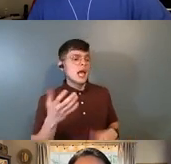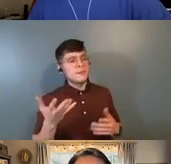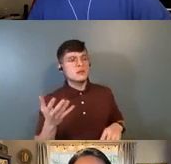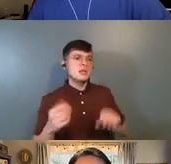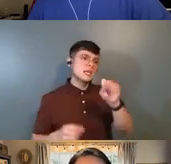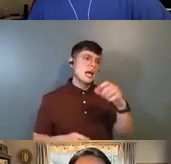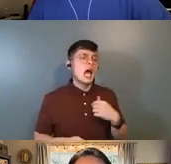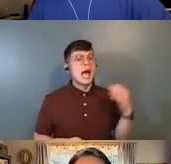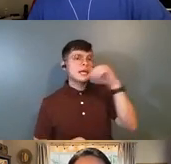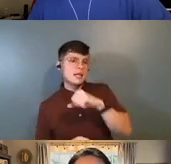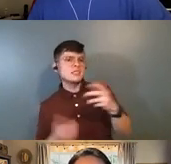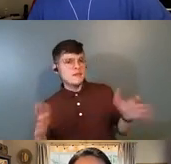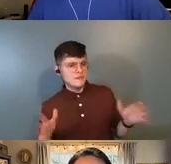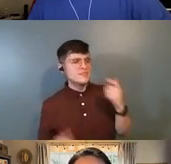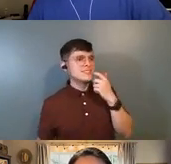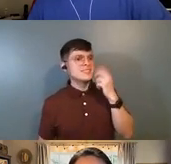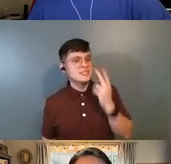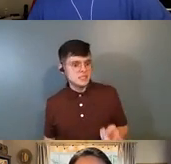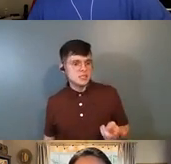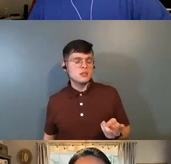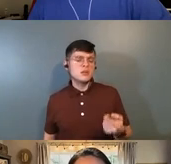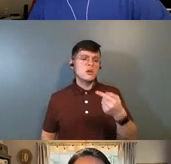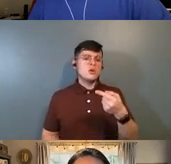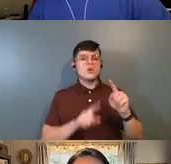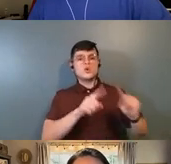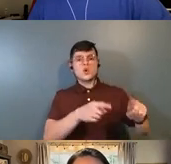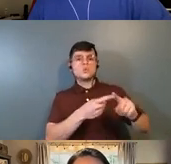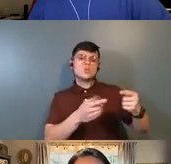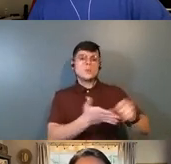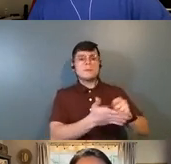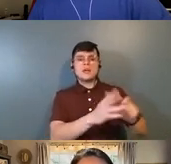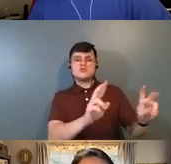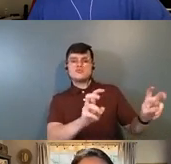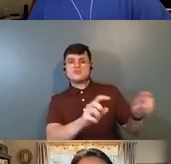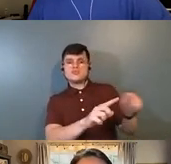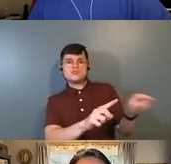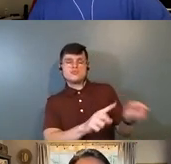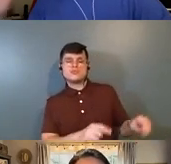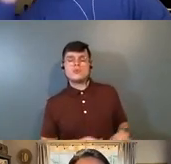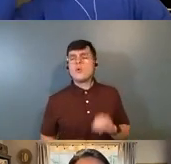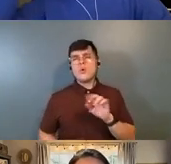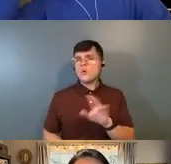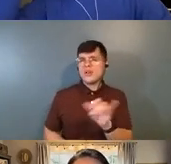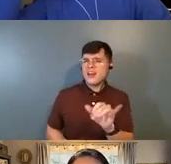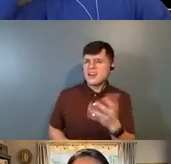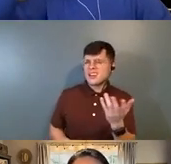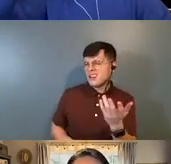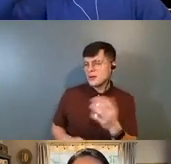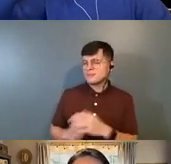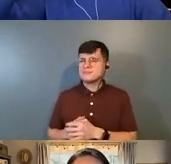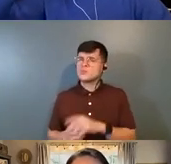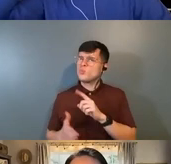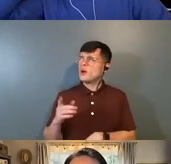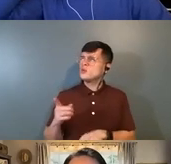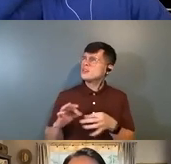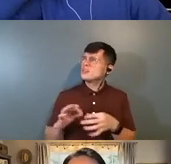I guess I have seen that go to page and then. Link. Link three. Or what do they say?